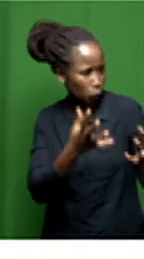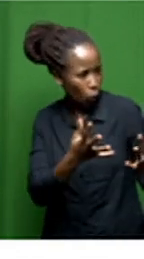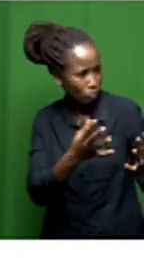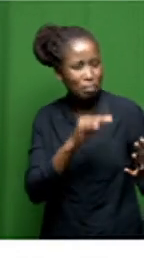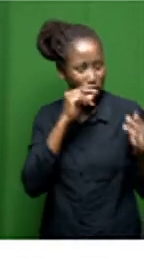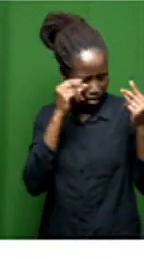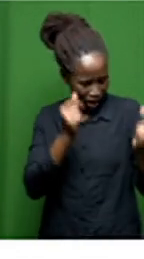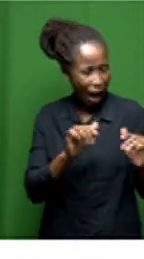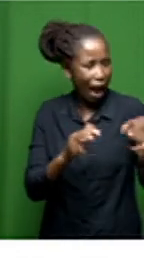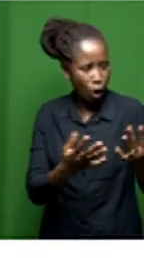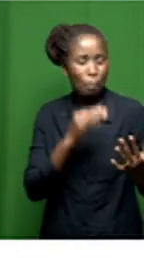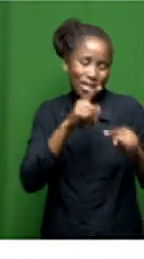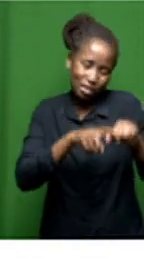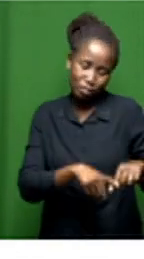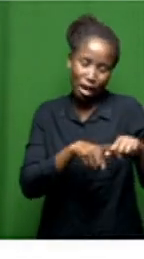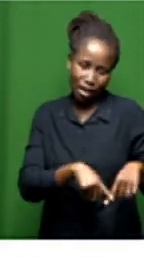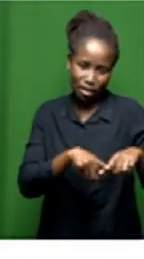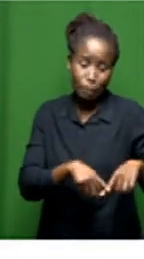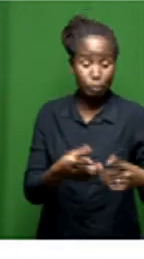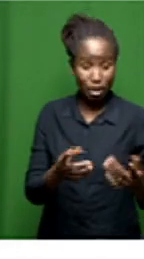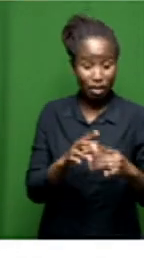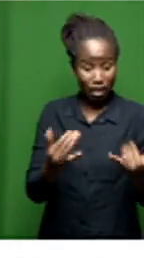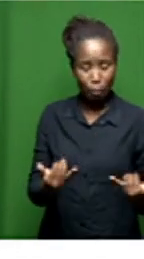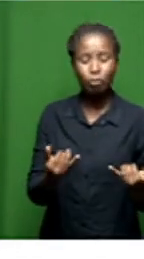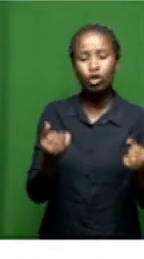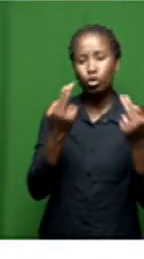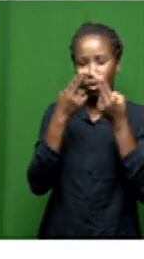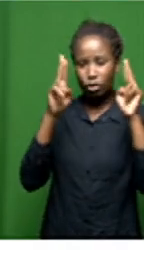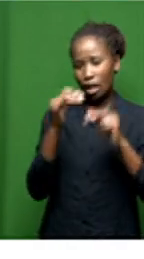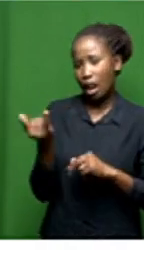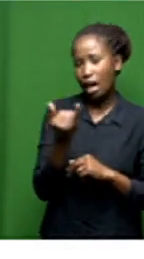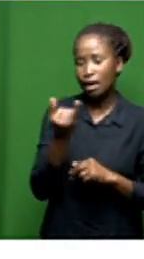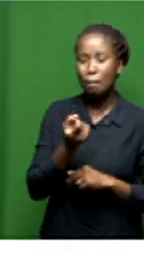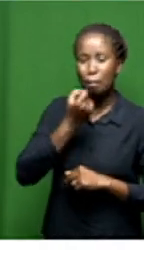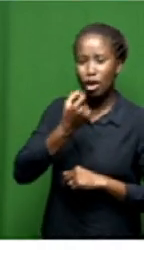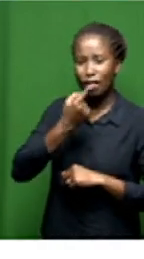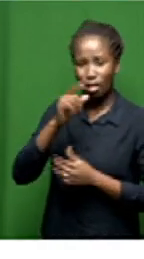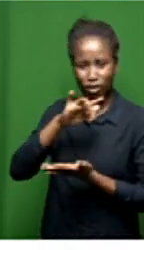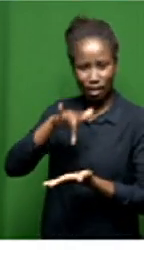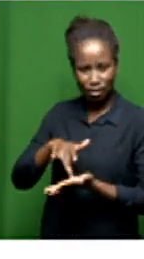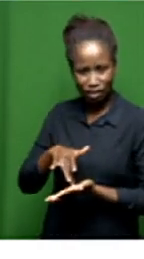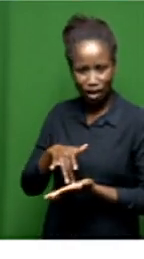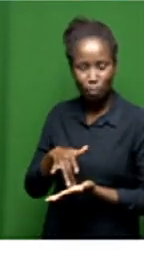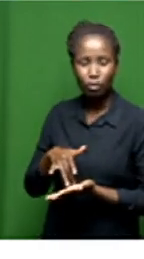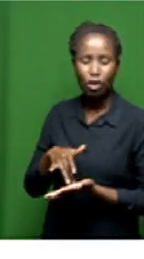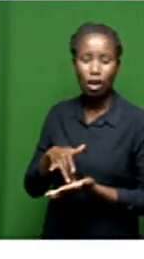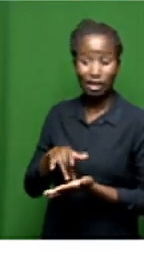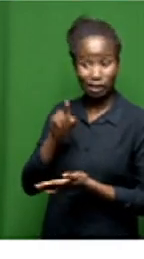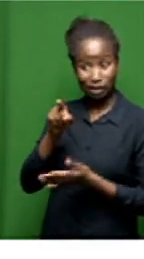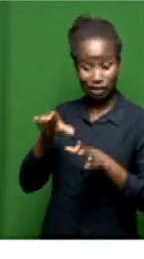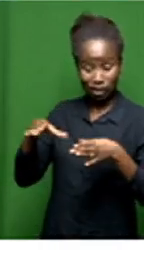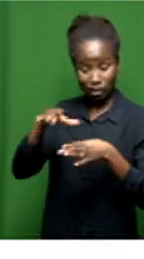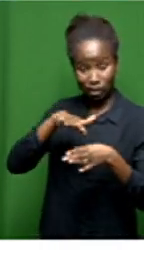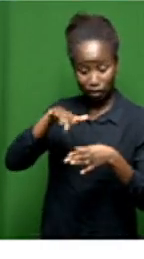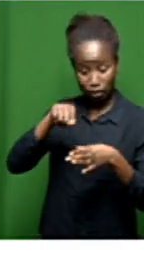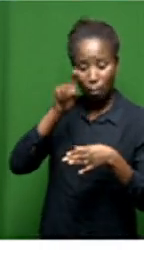has to take a decision of that kind. A university which is very much like a medical-centered university or highly will probably have to